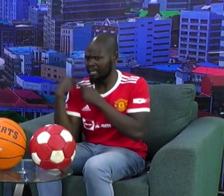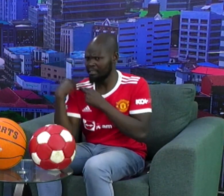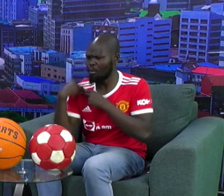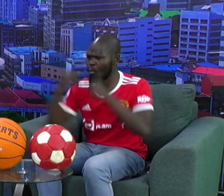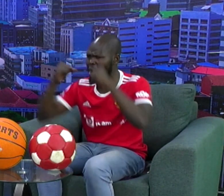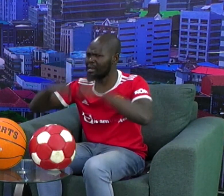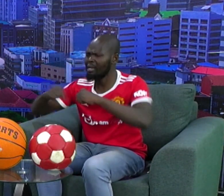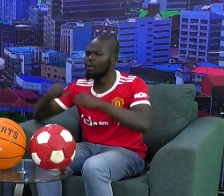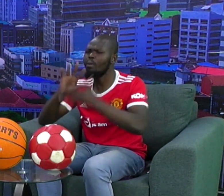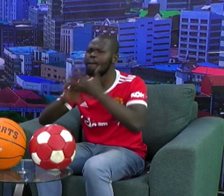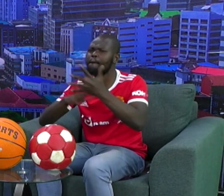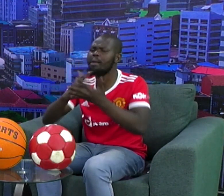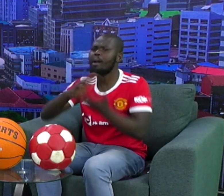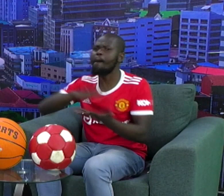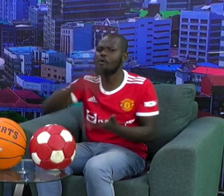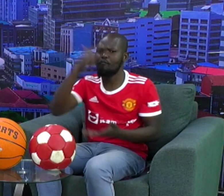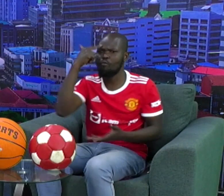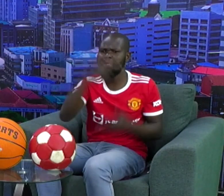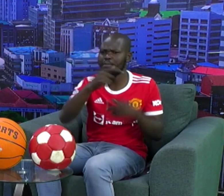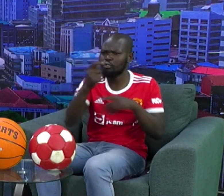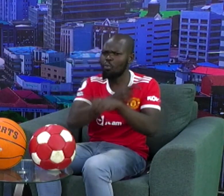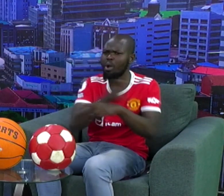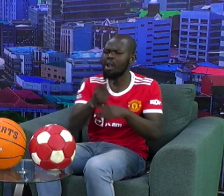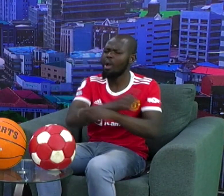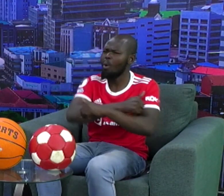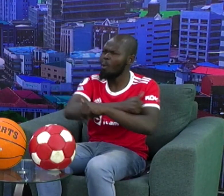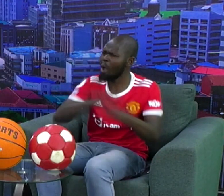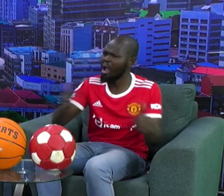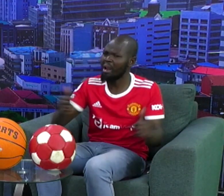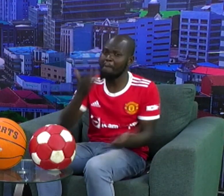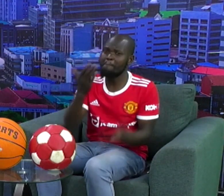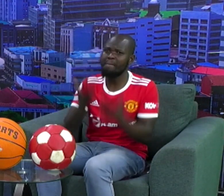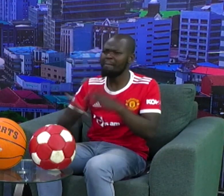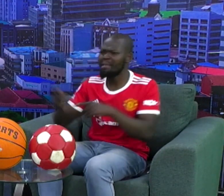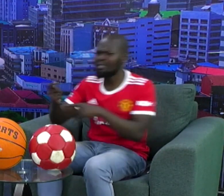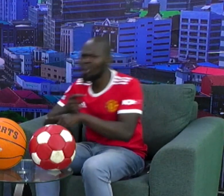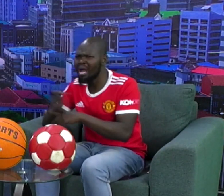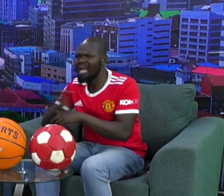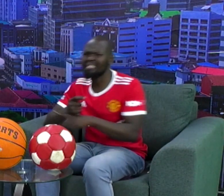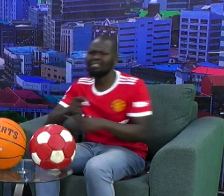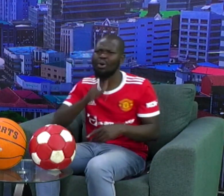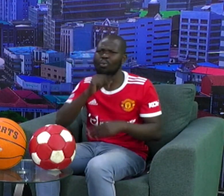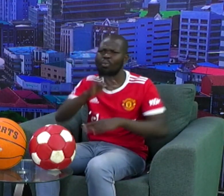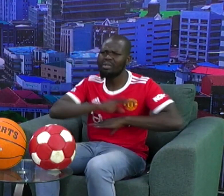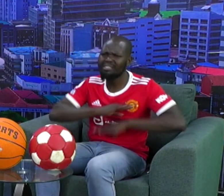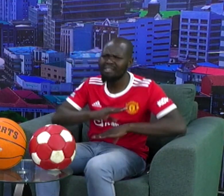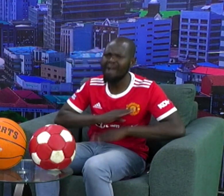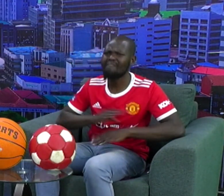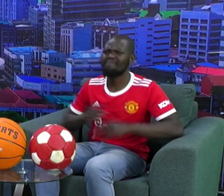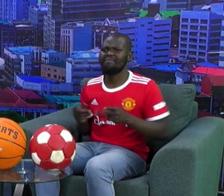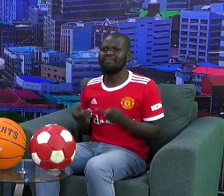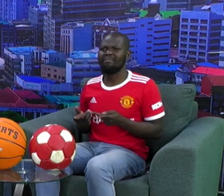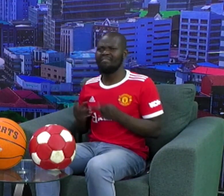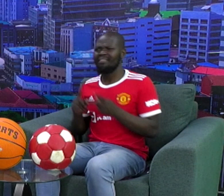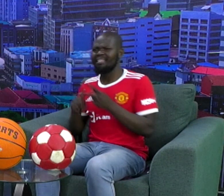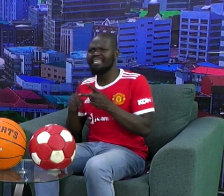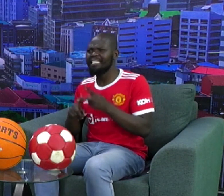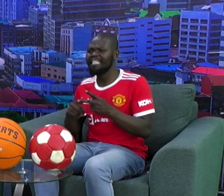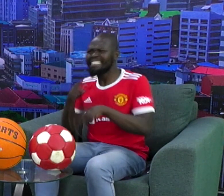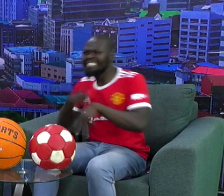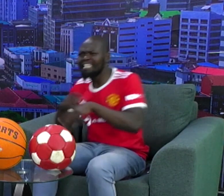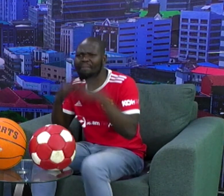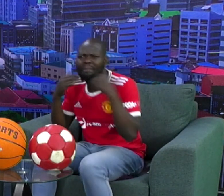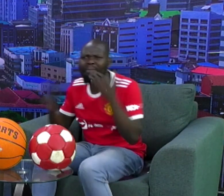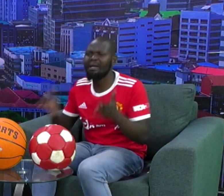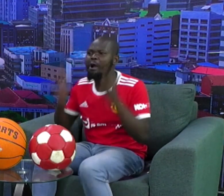is an agreement in different departments and they schedule the training time for training, and they really keep up